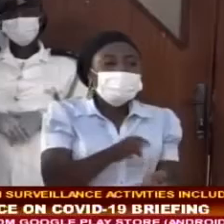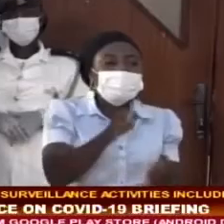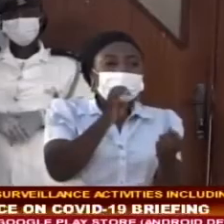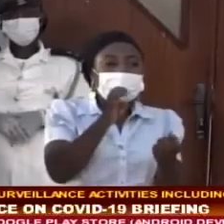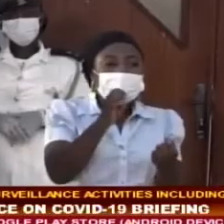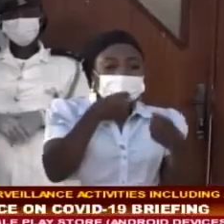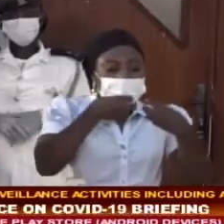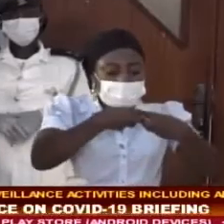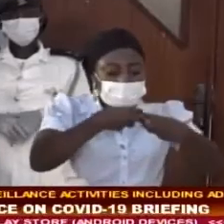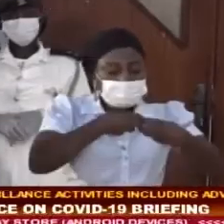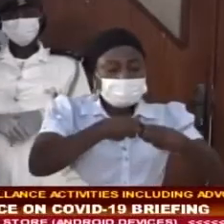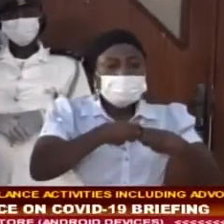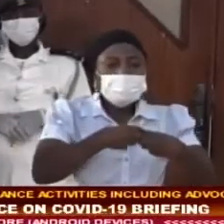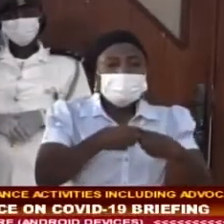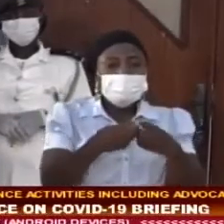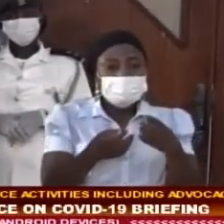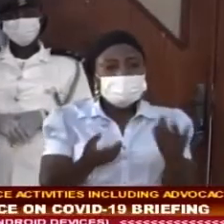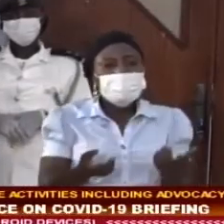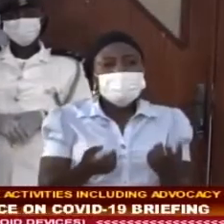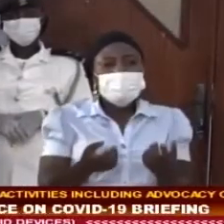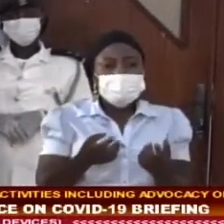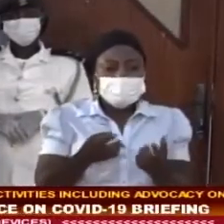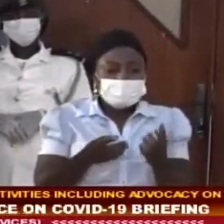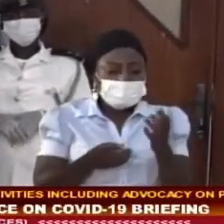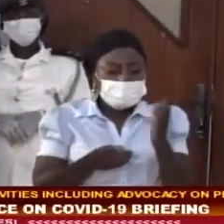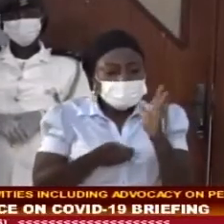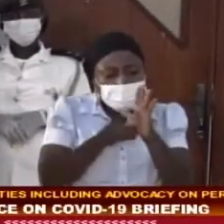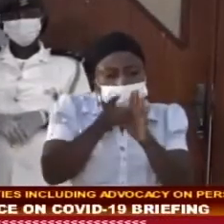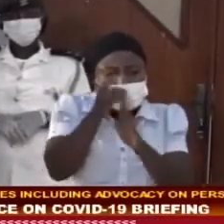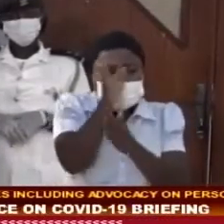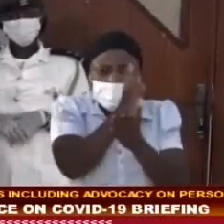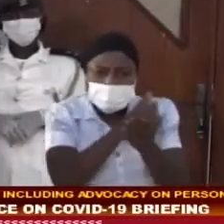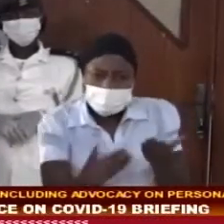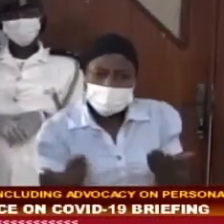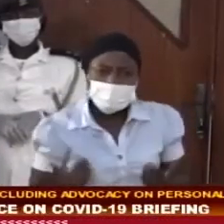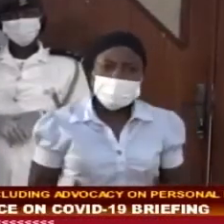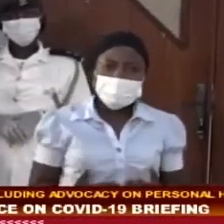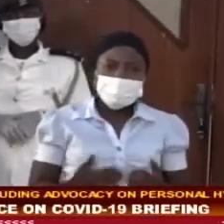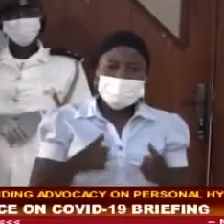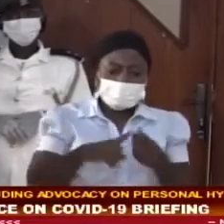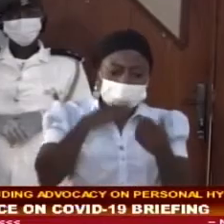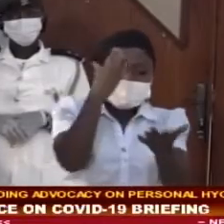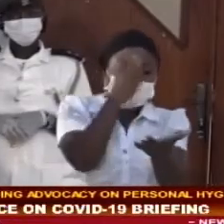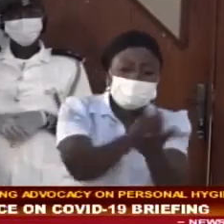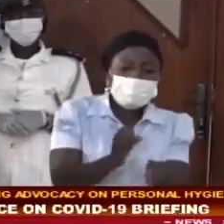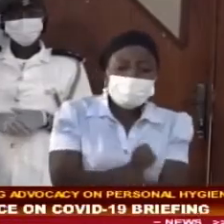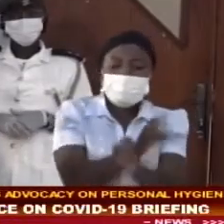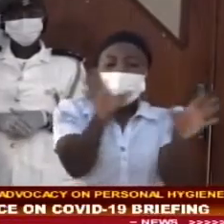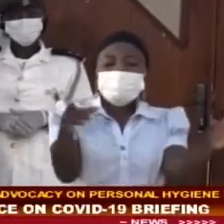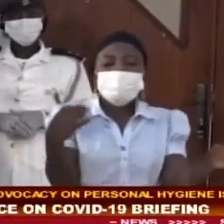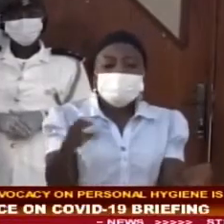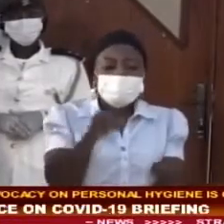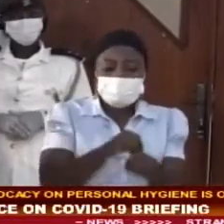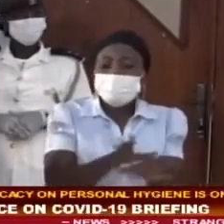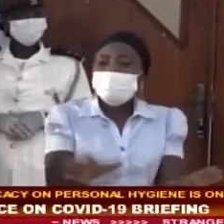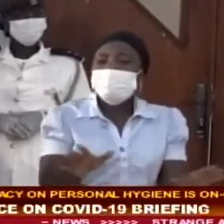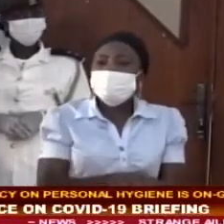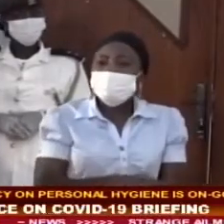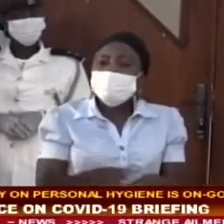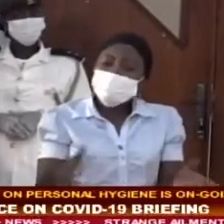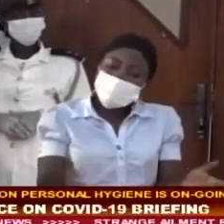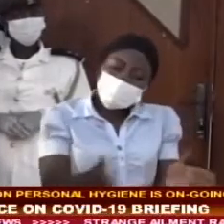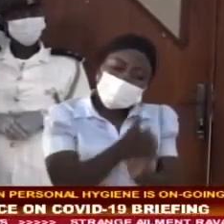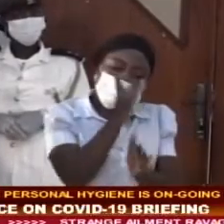Electrical and Electronic Engineering, invented a device to curb the spread of COVID-19. And I'm asking